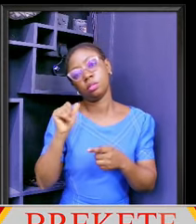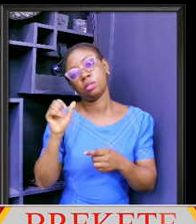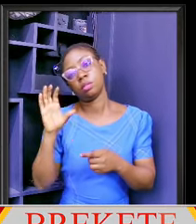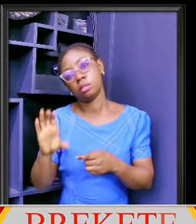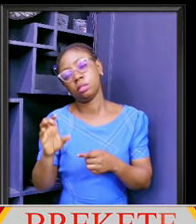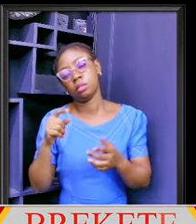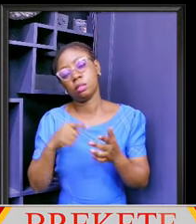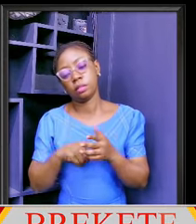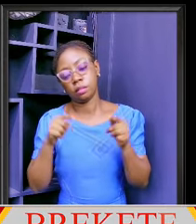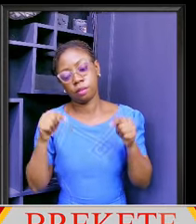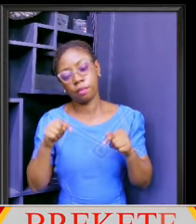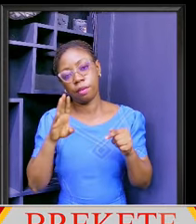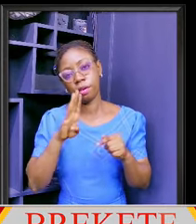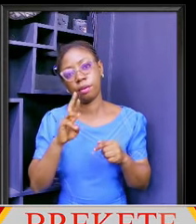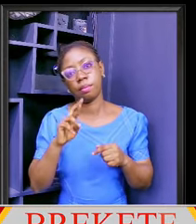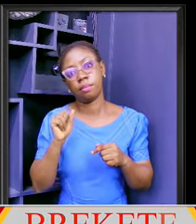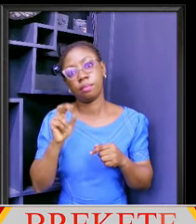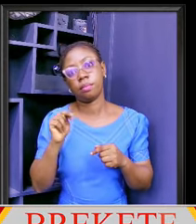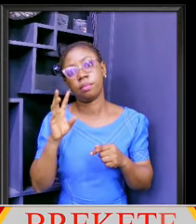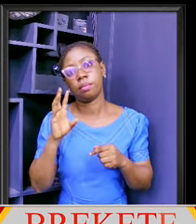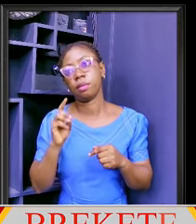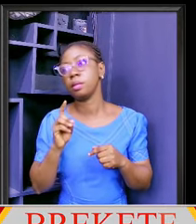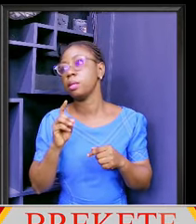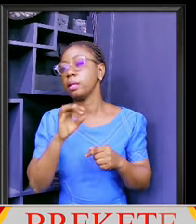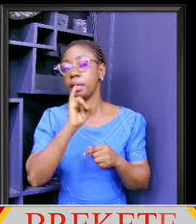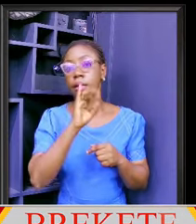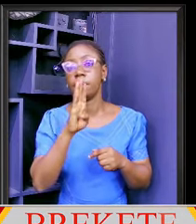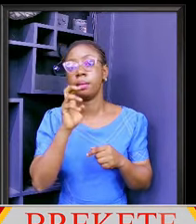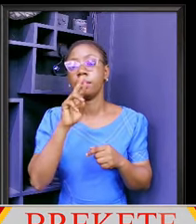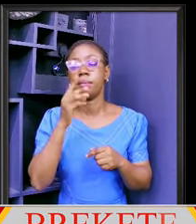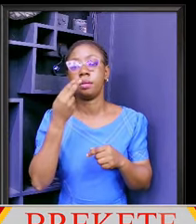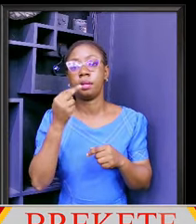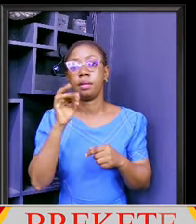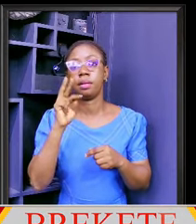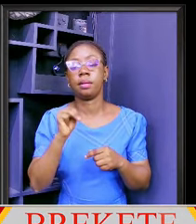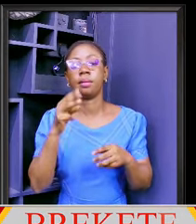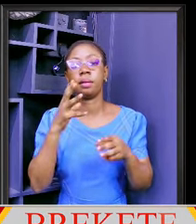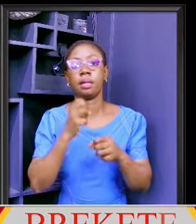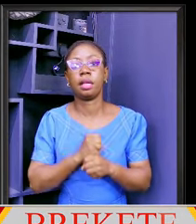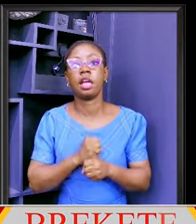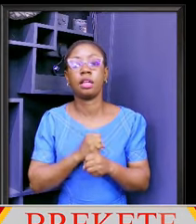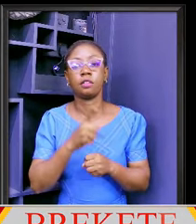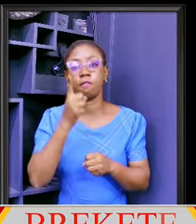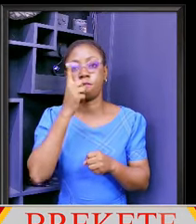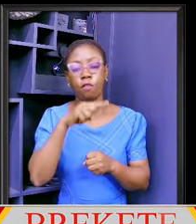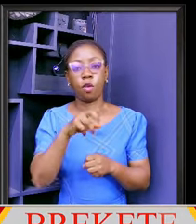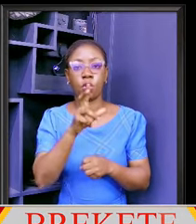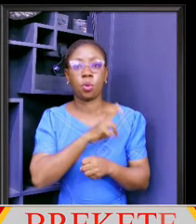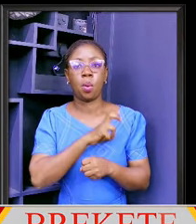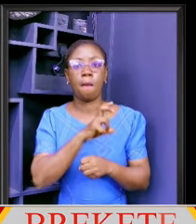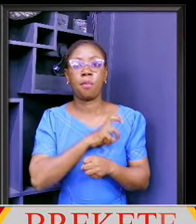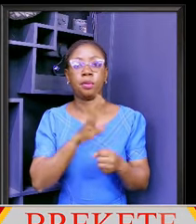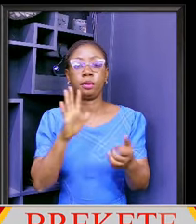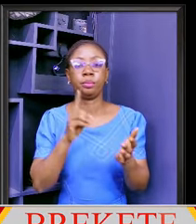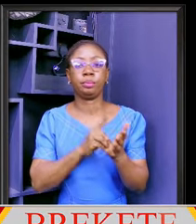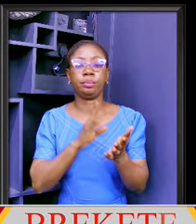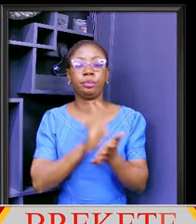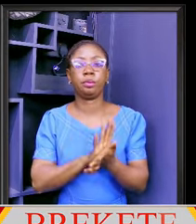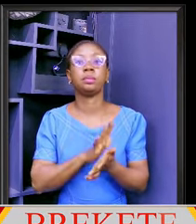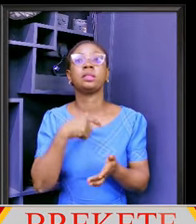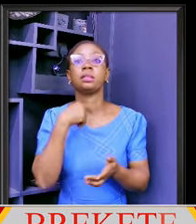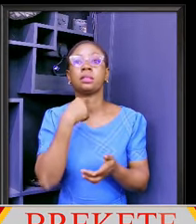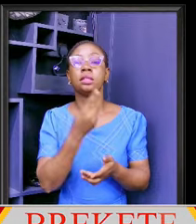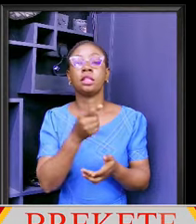talking now. He was the one that went and obtained Paul's police extract, telling the police that he has lost the original